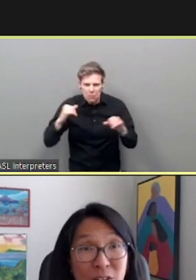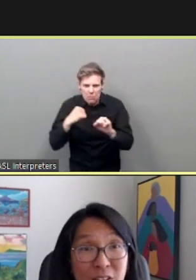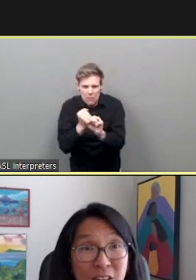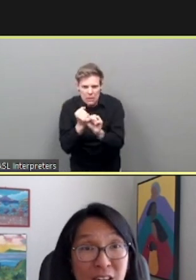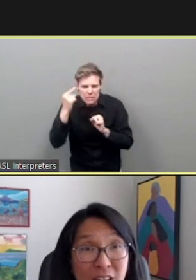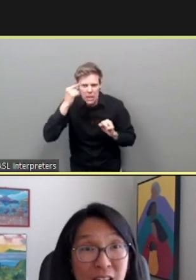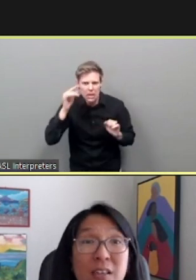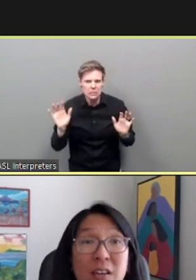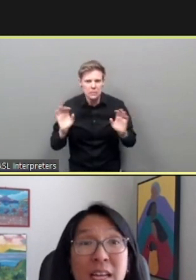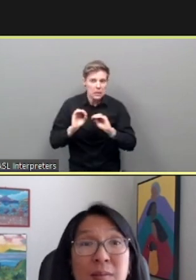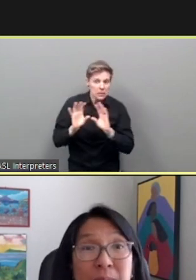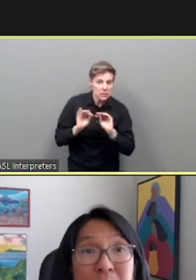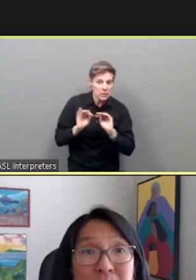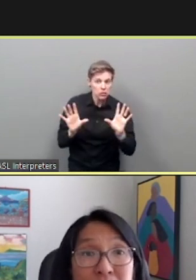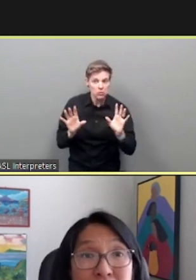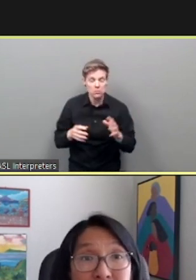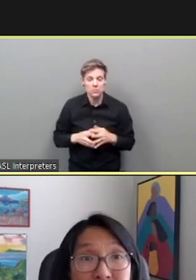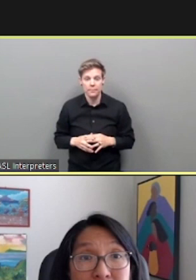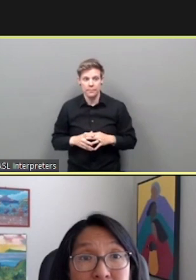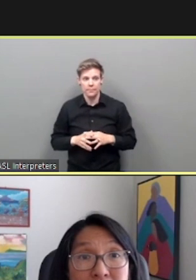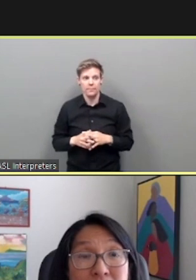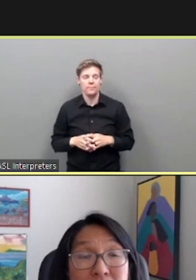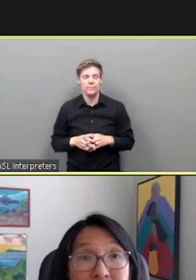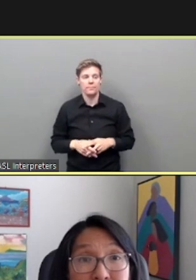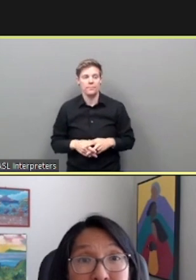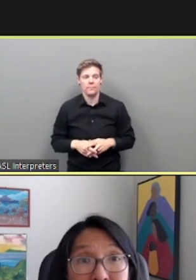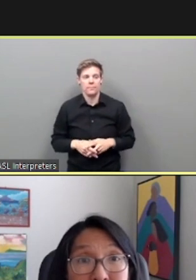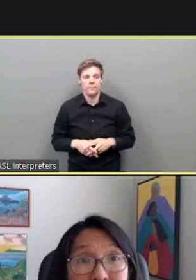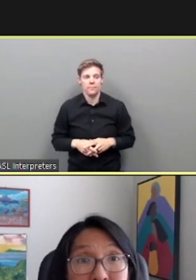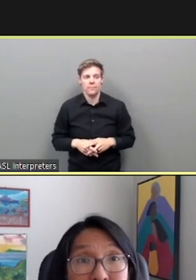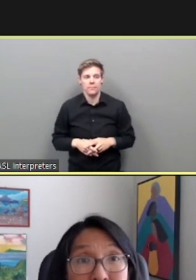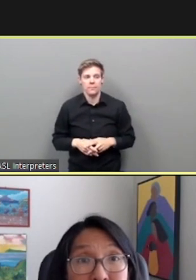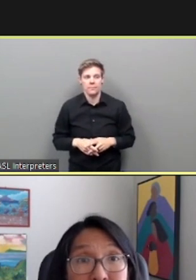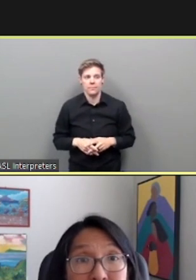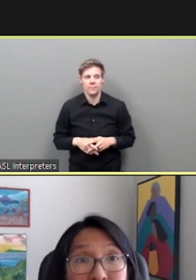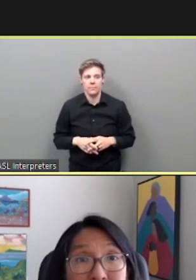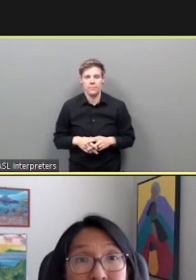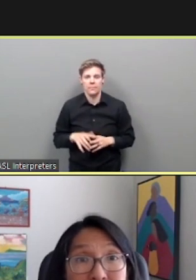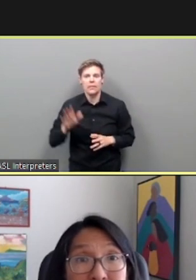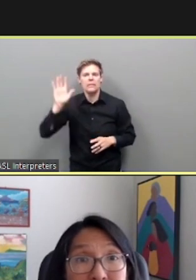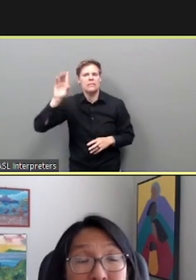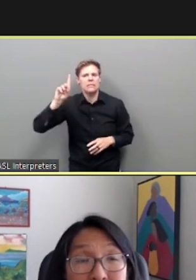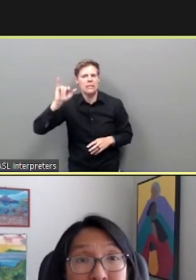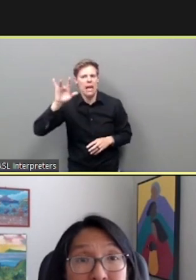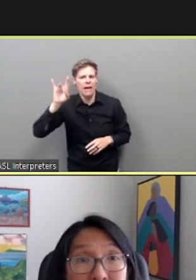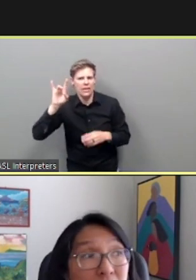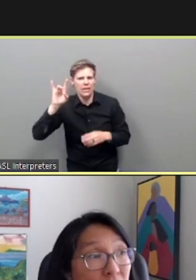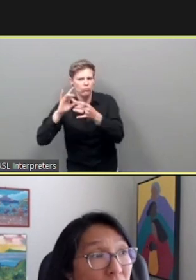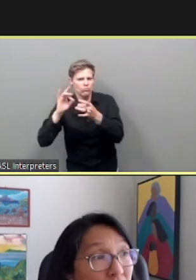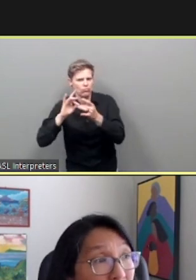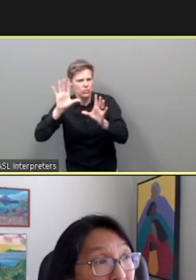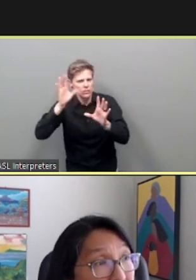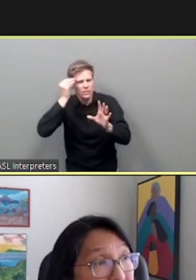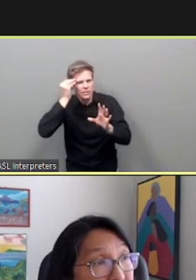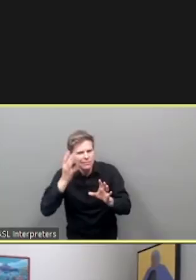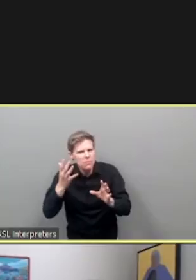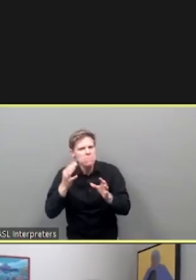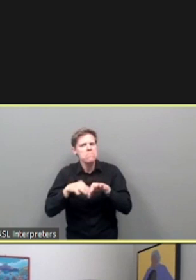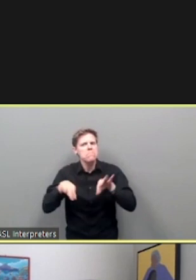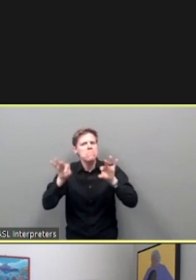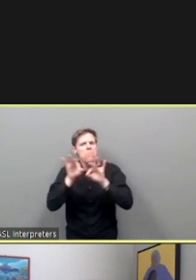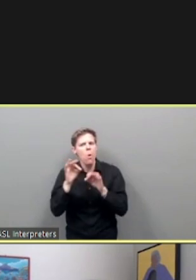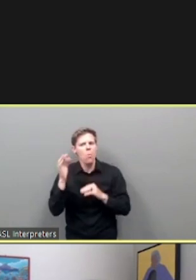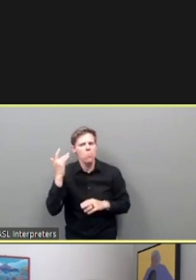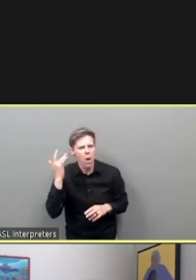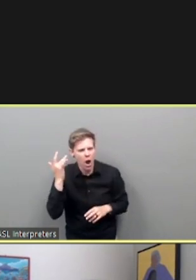I know you're, oh, go ahead. Laura, I was going to say too that this is really particularly critical because we want to